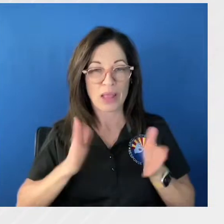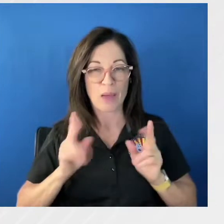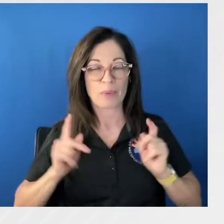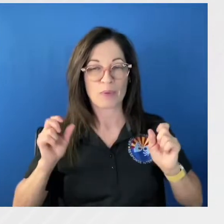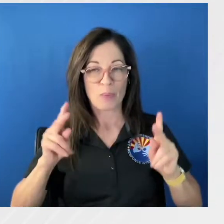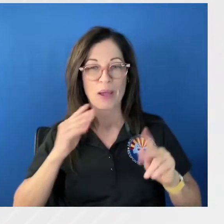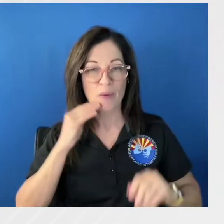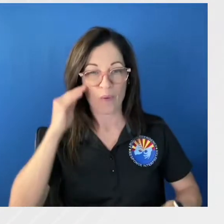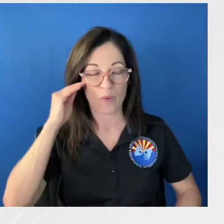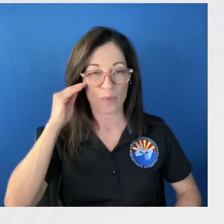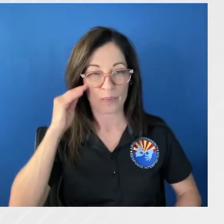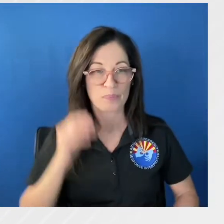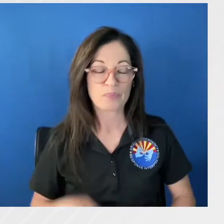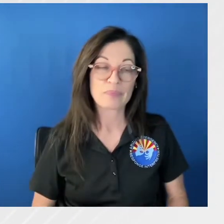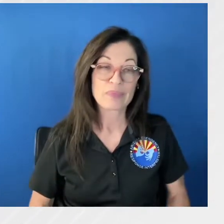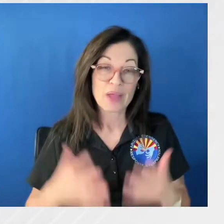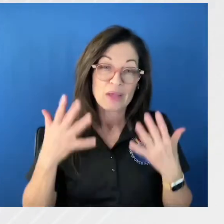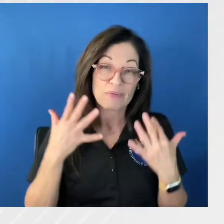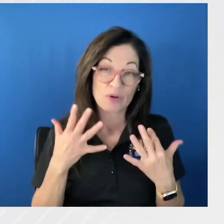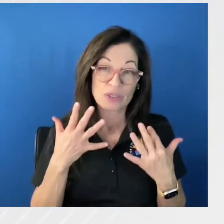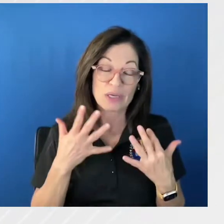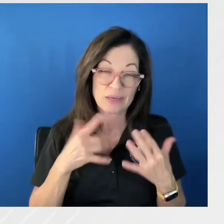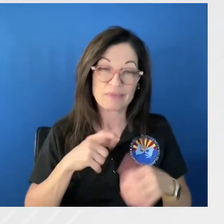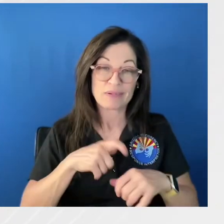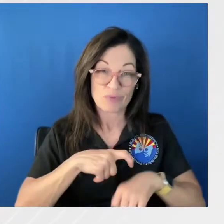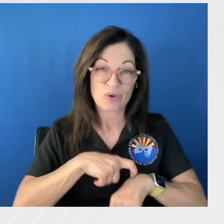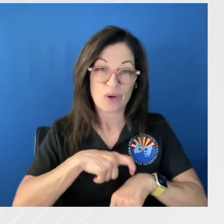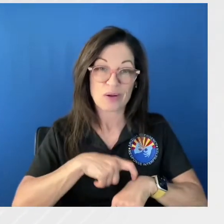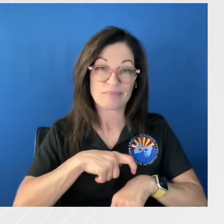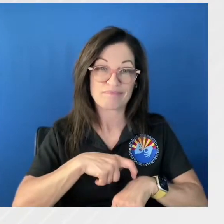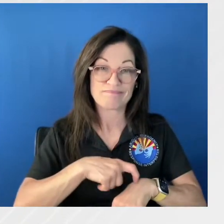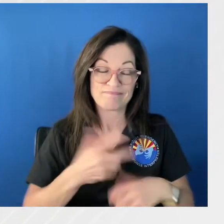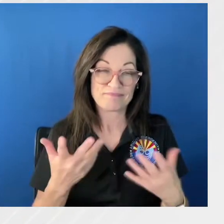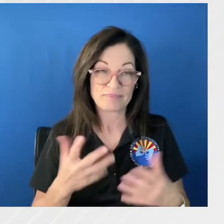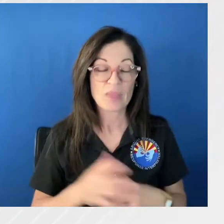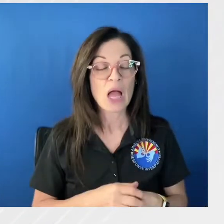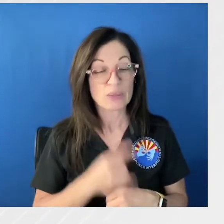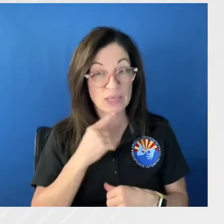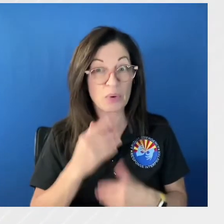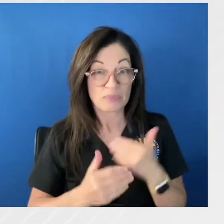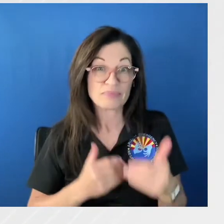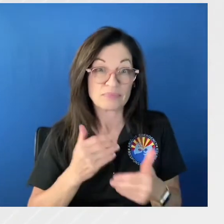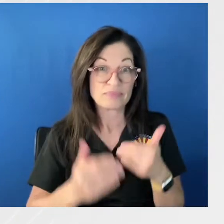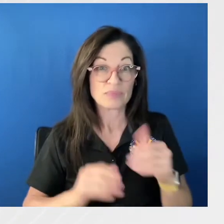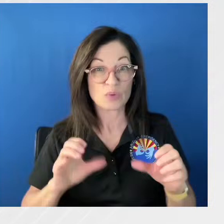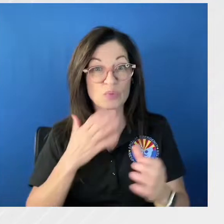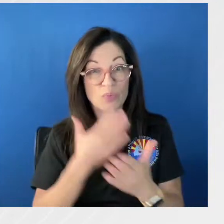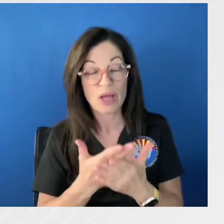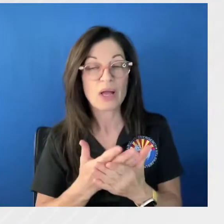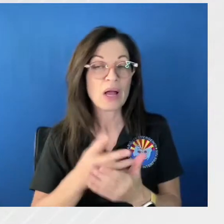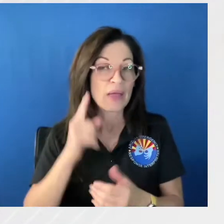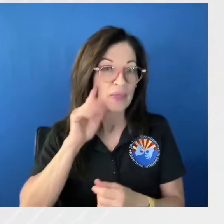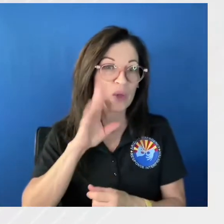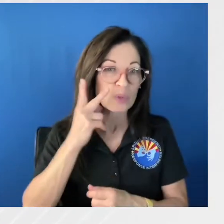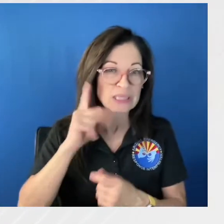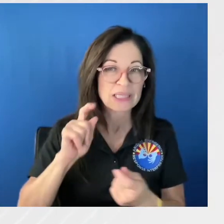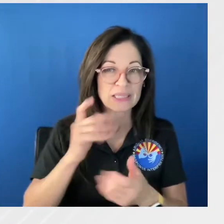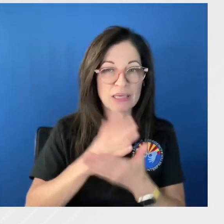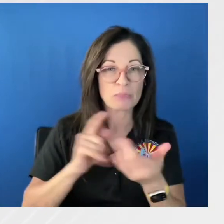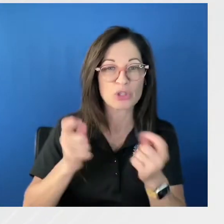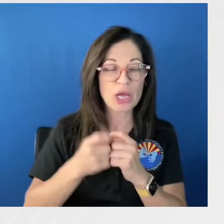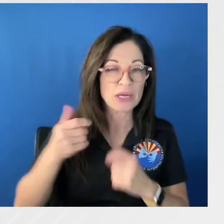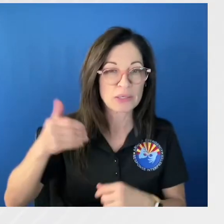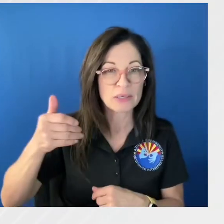that stuff, unfortunately, takes time. I can say that we're making good progress out there and that I think you're going to see some of that change here in the coming